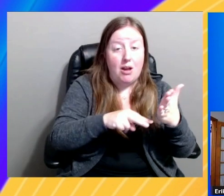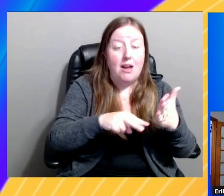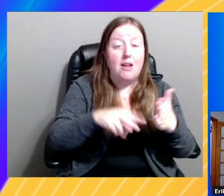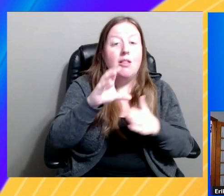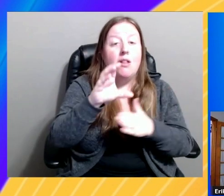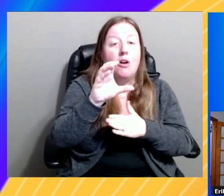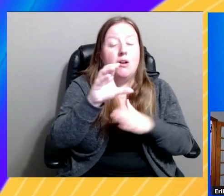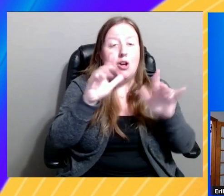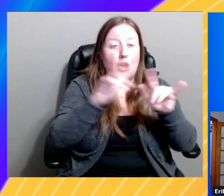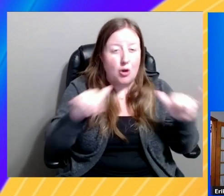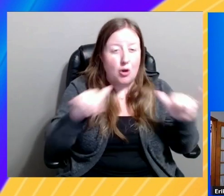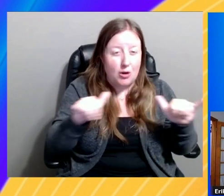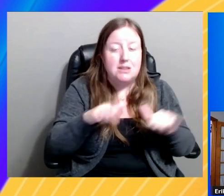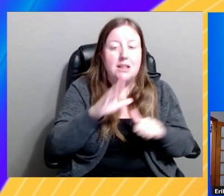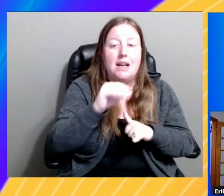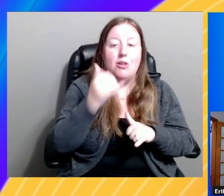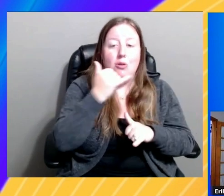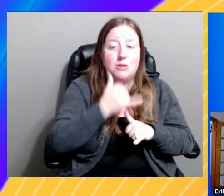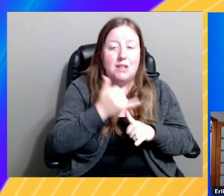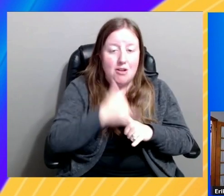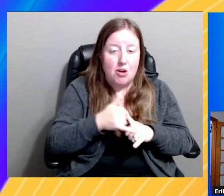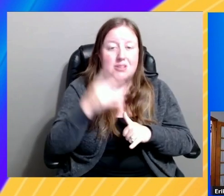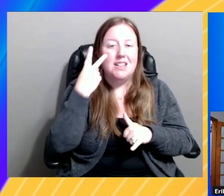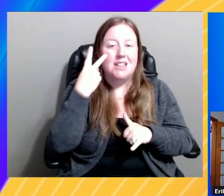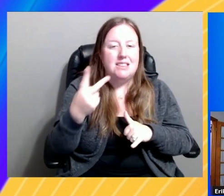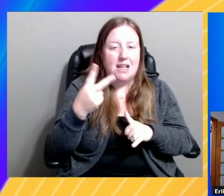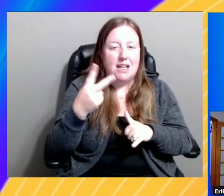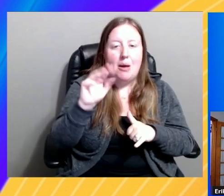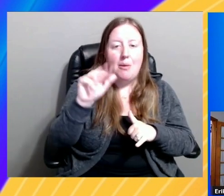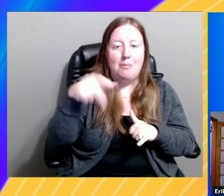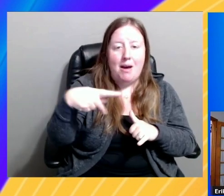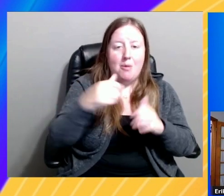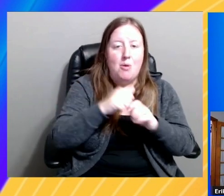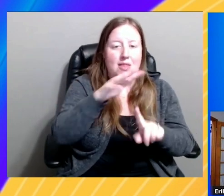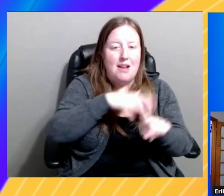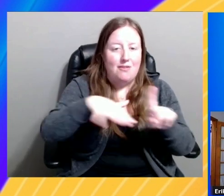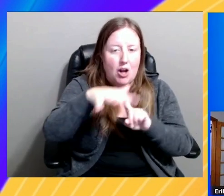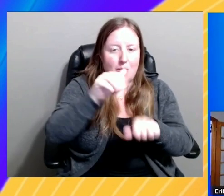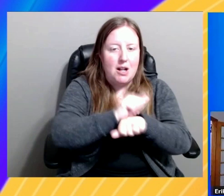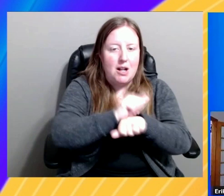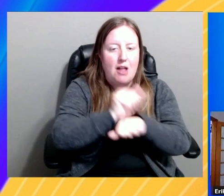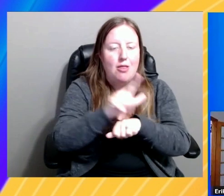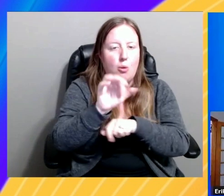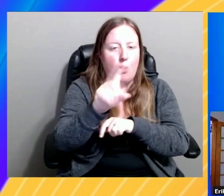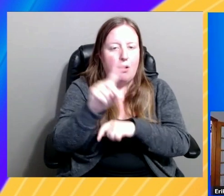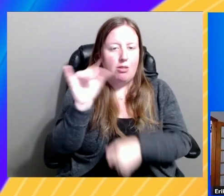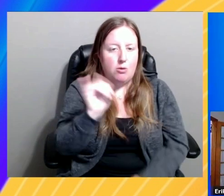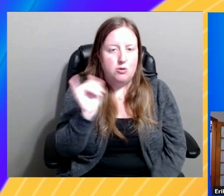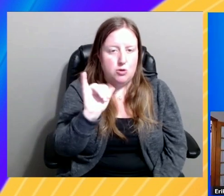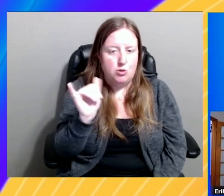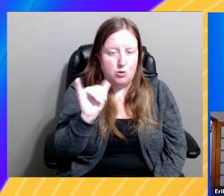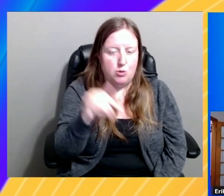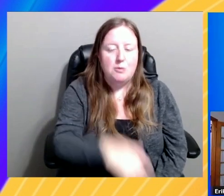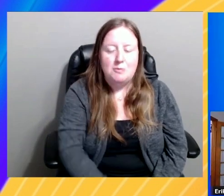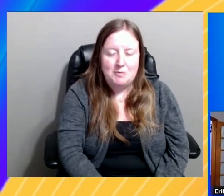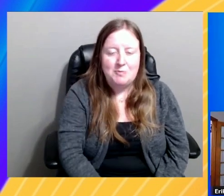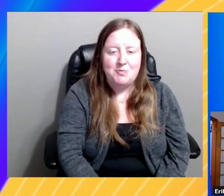and mapping them accordingly with both the environment as well as the workload that we're working or applying this to.